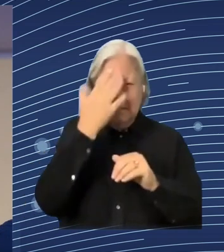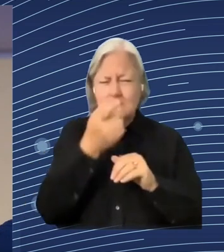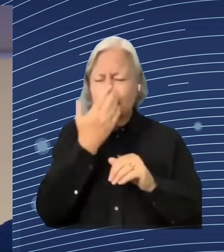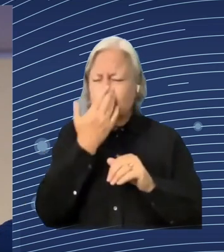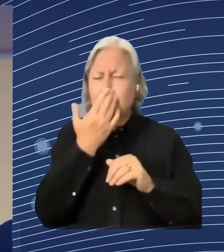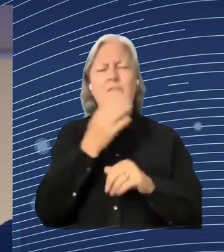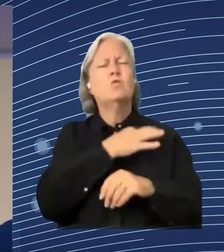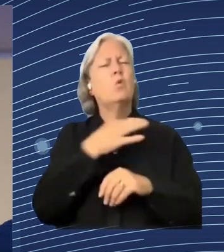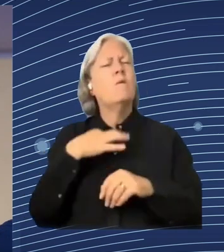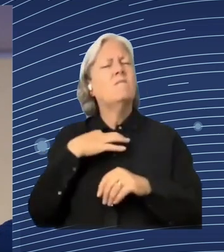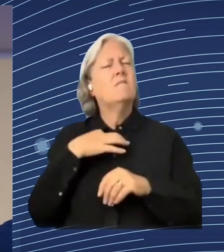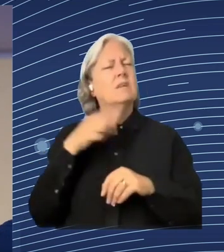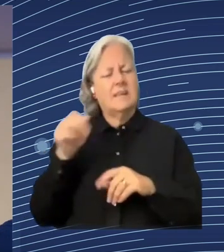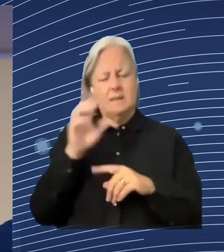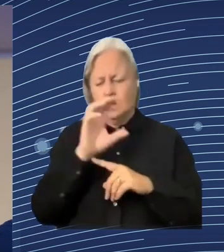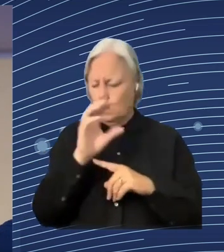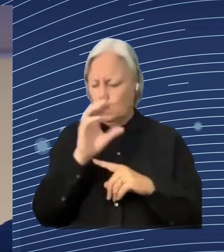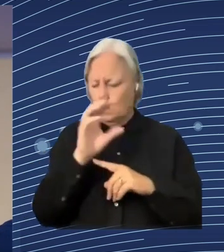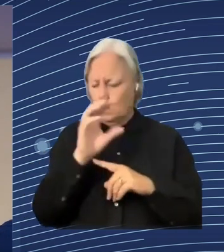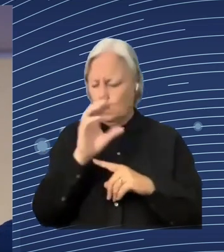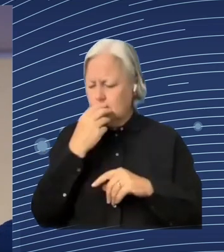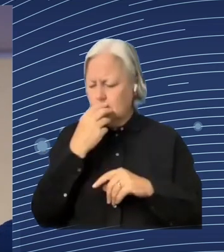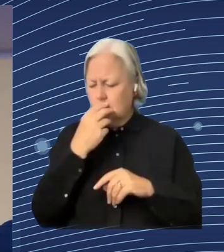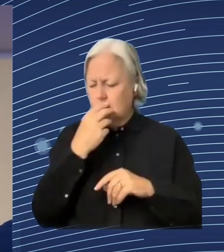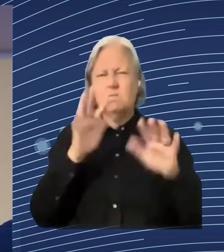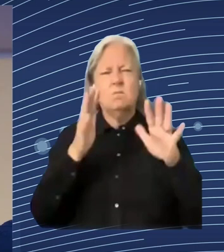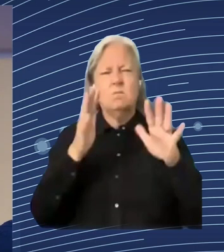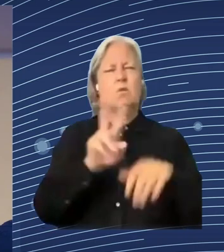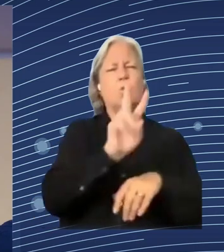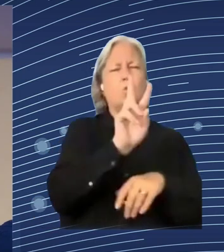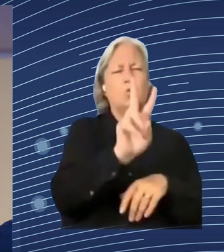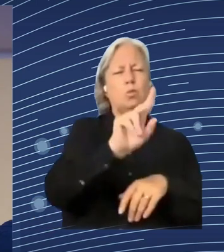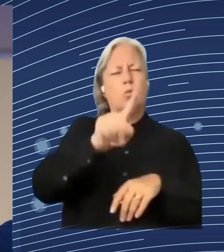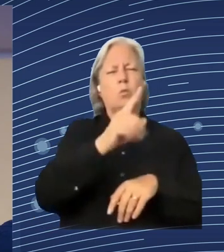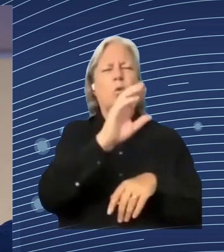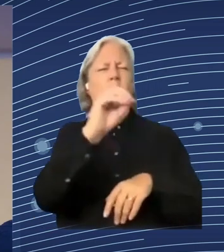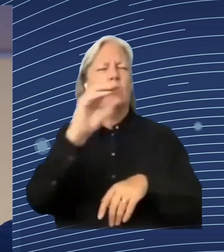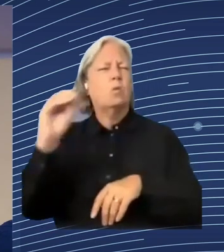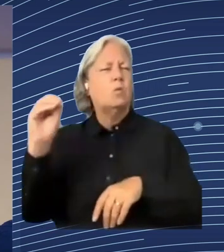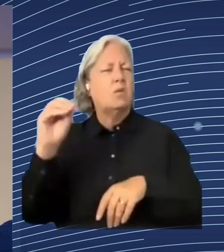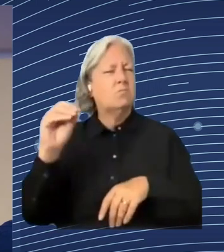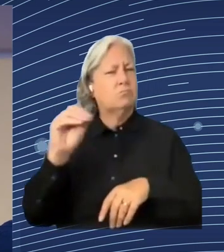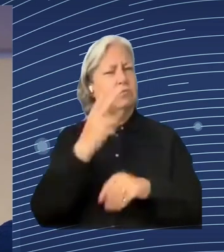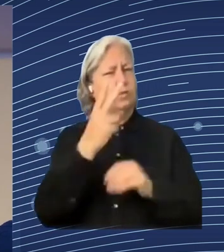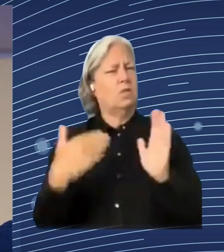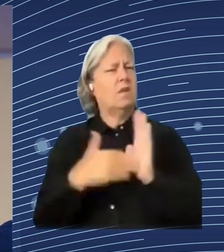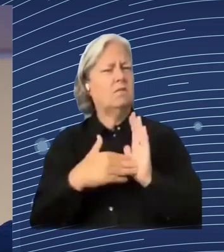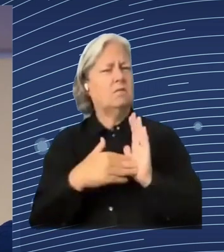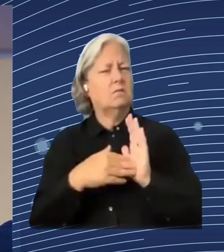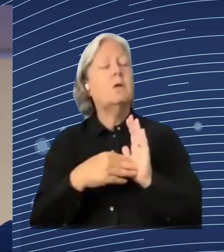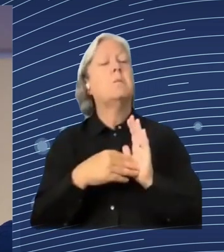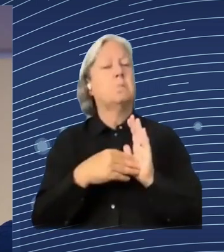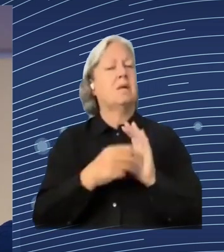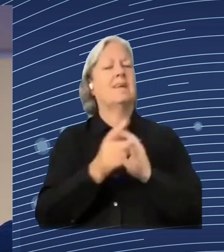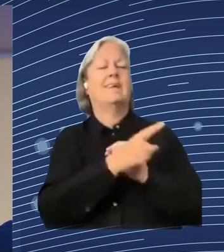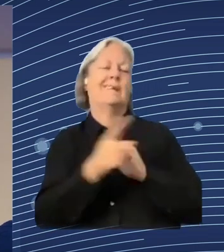company had? It was about 2,000. Yeah. So obviously, everyone will not answer every day. Not